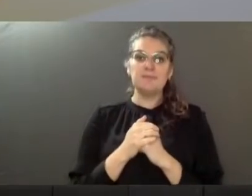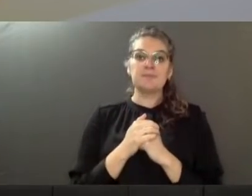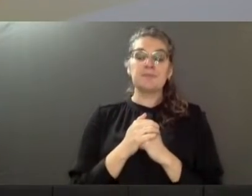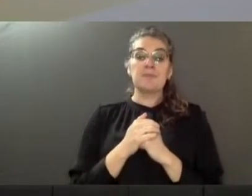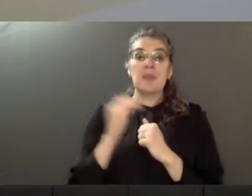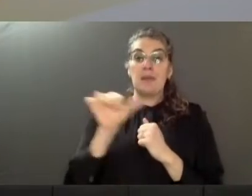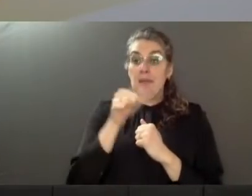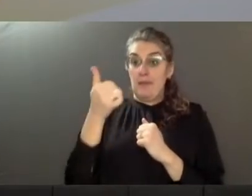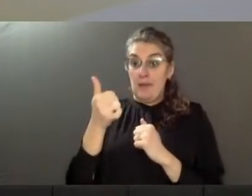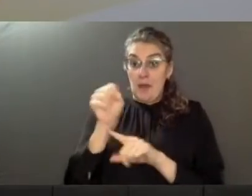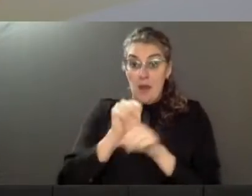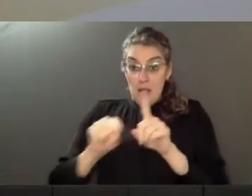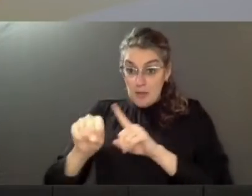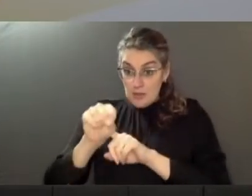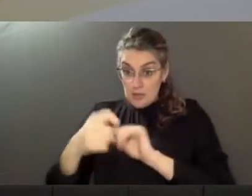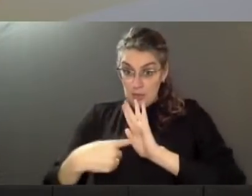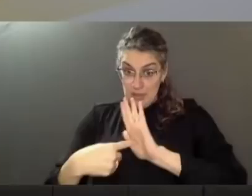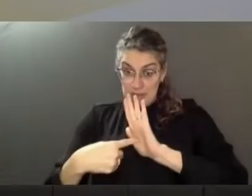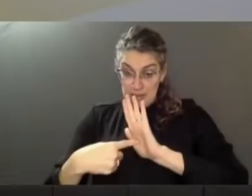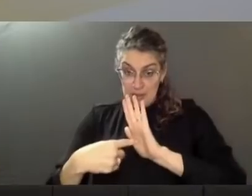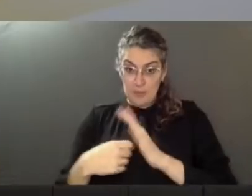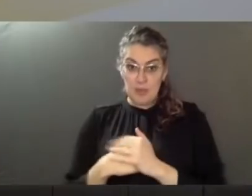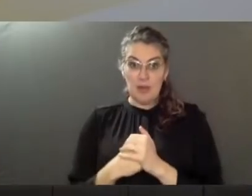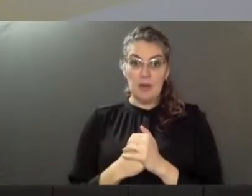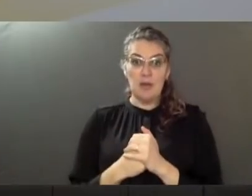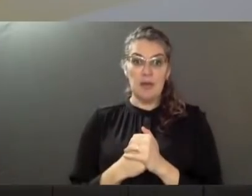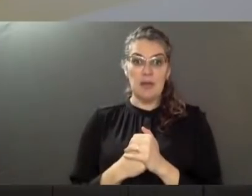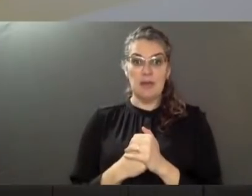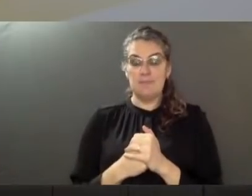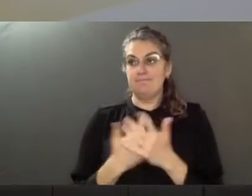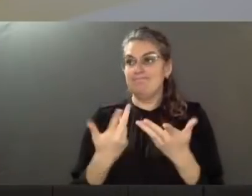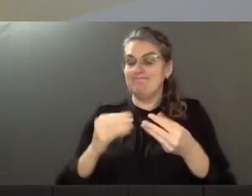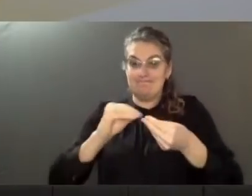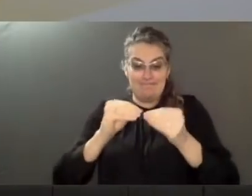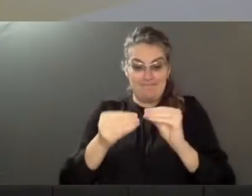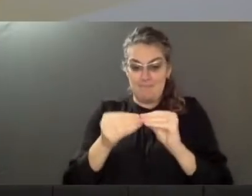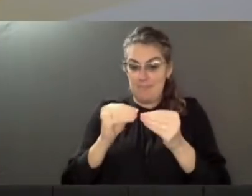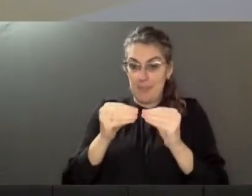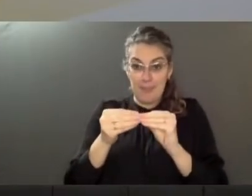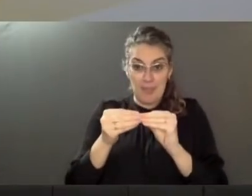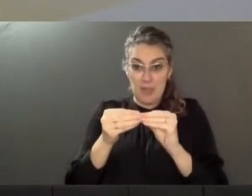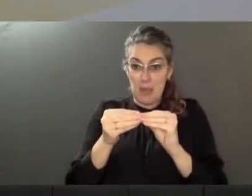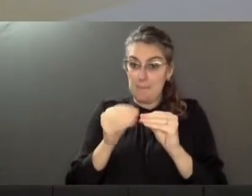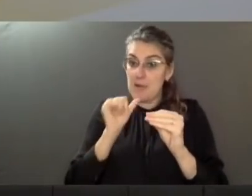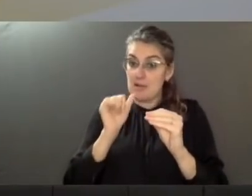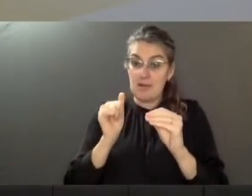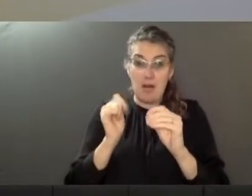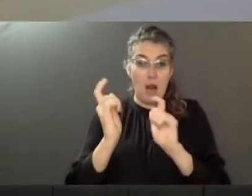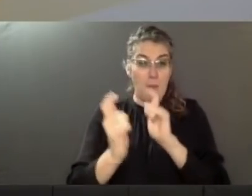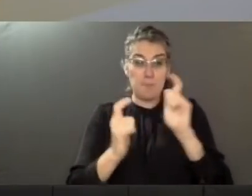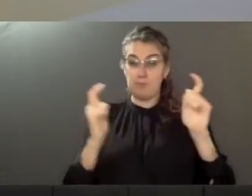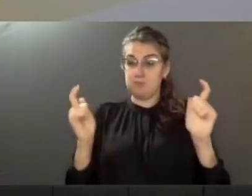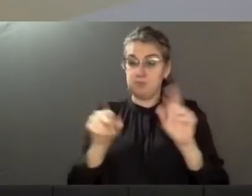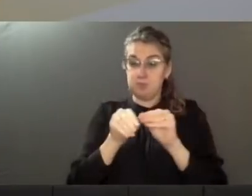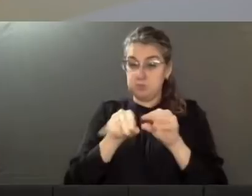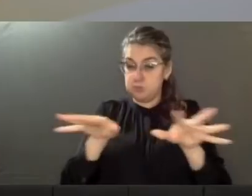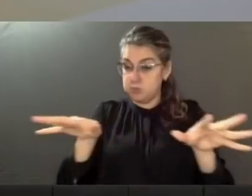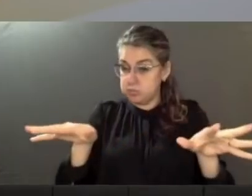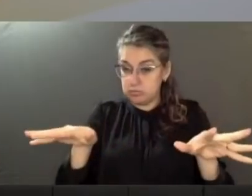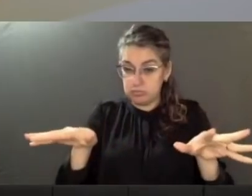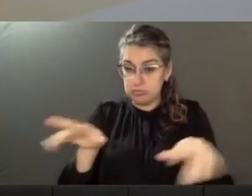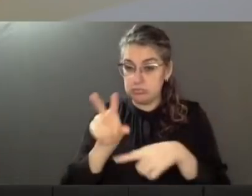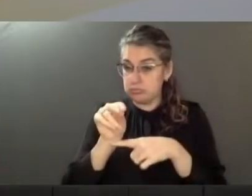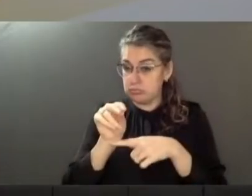times where, and again, the numbers are not large, but times where someone